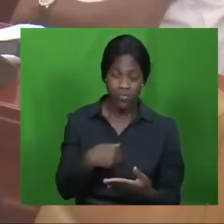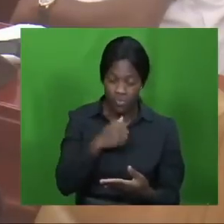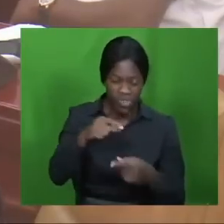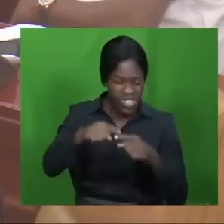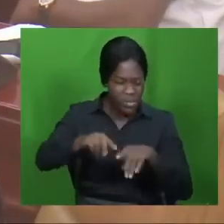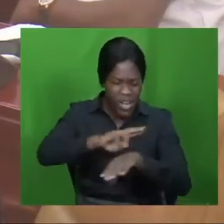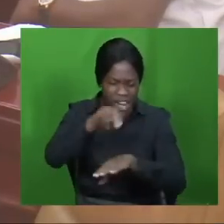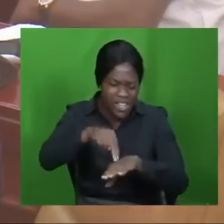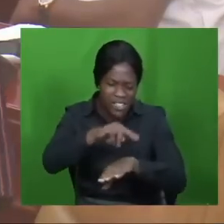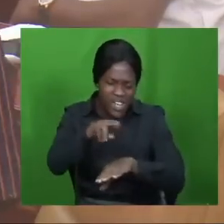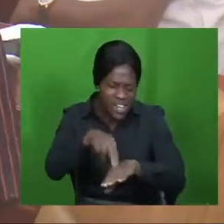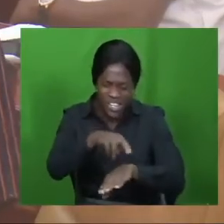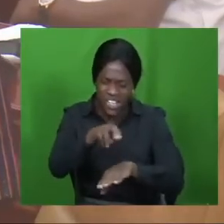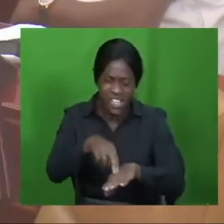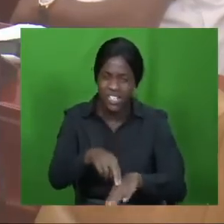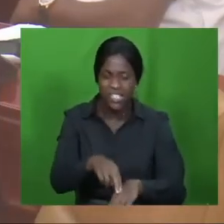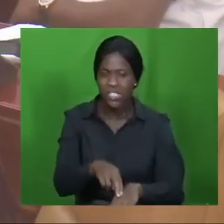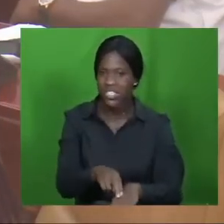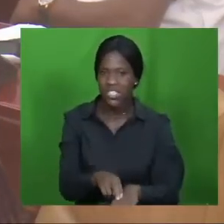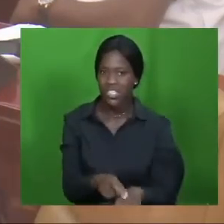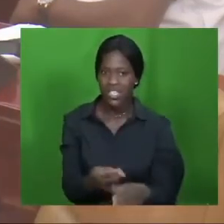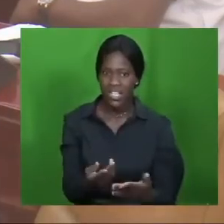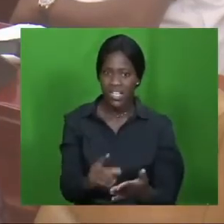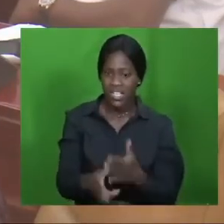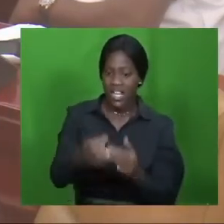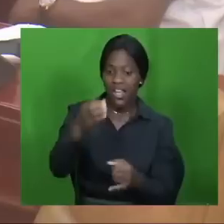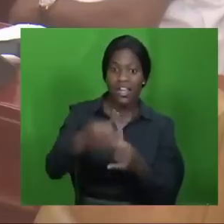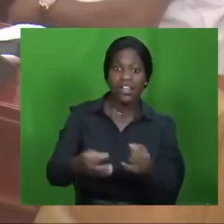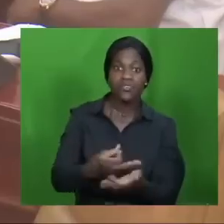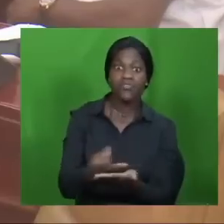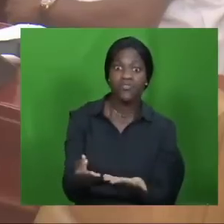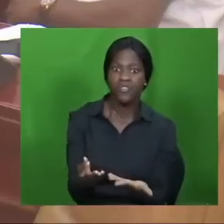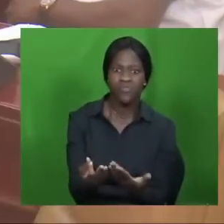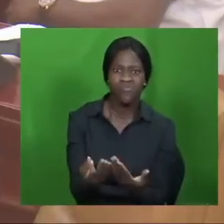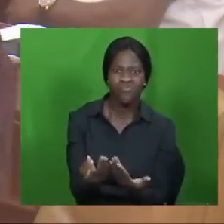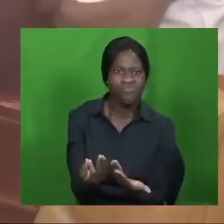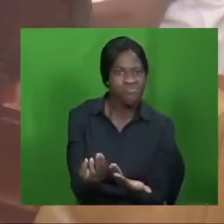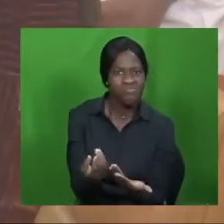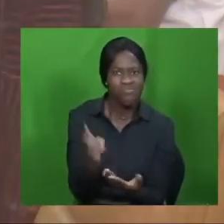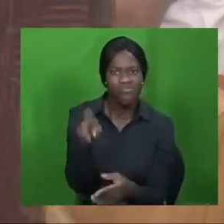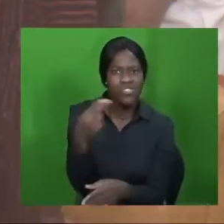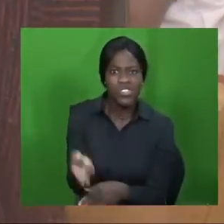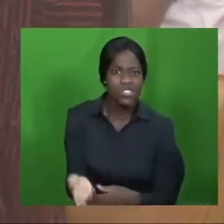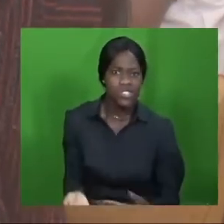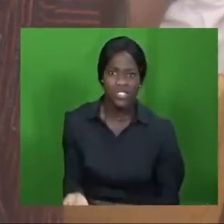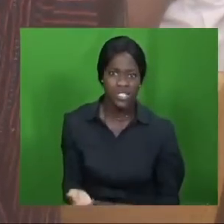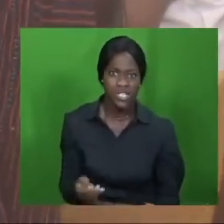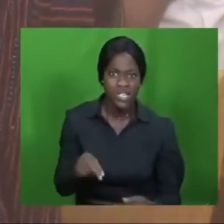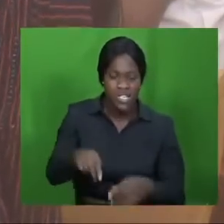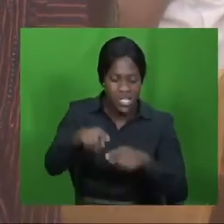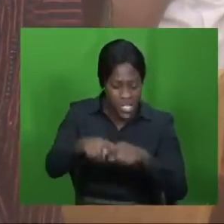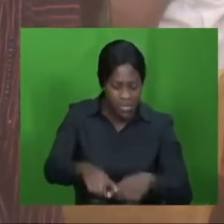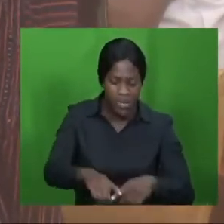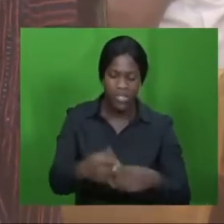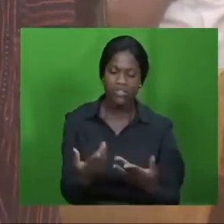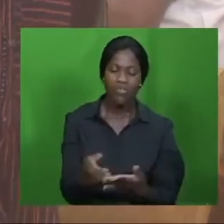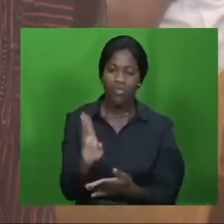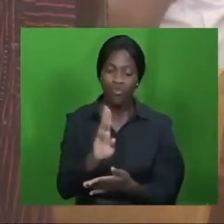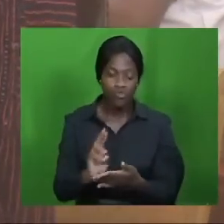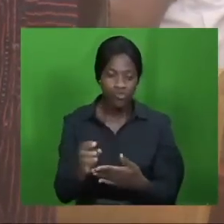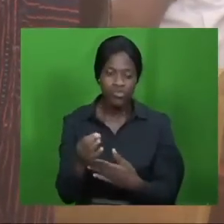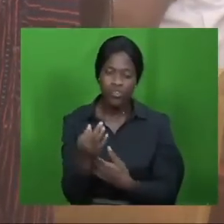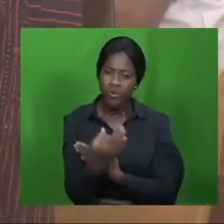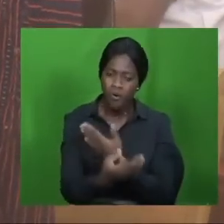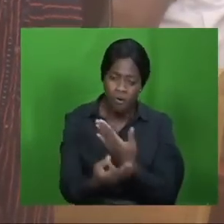se. If you preach nationalism and you go there, you are last, it's no use. Look at